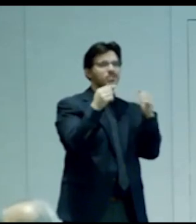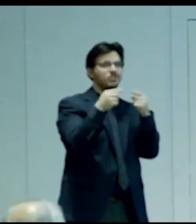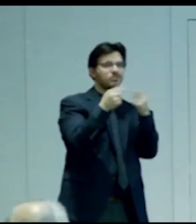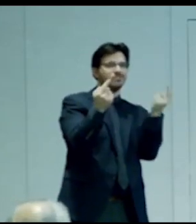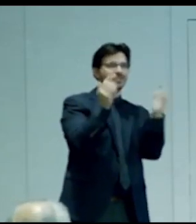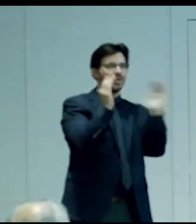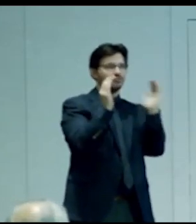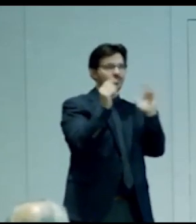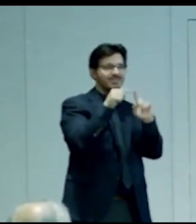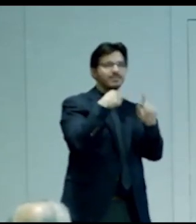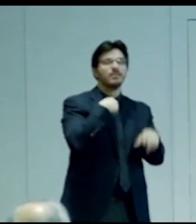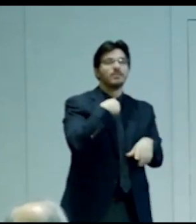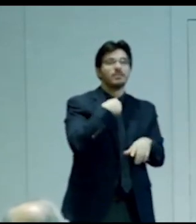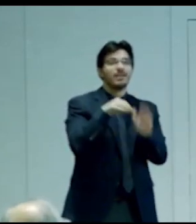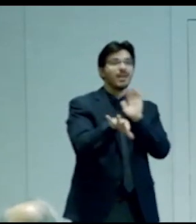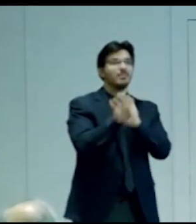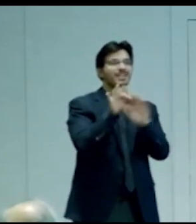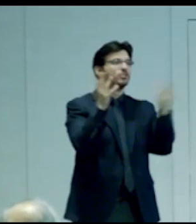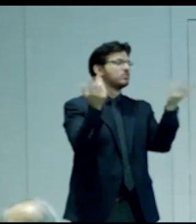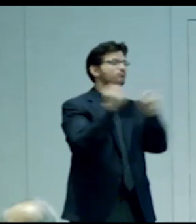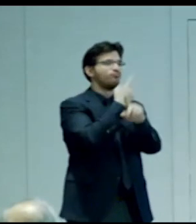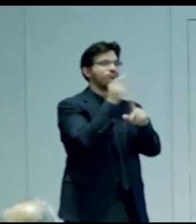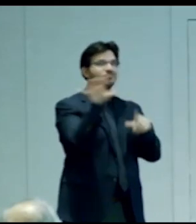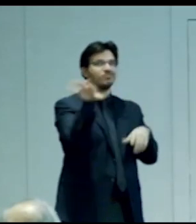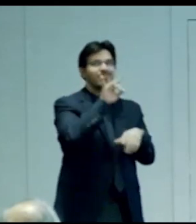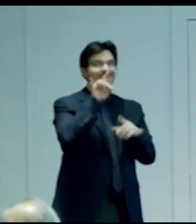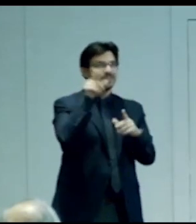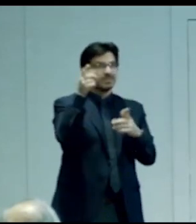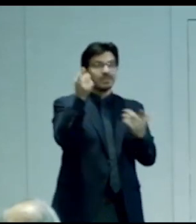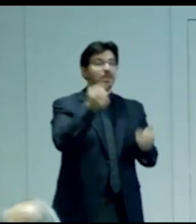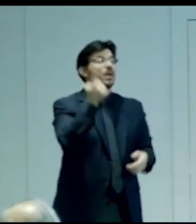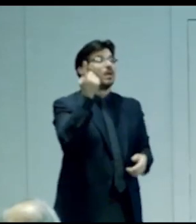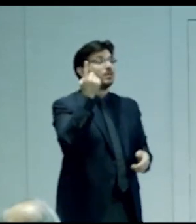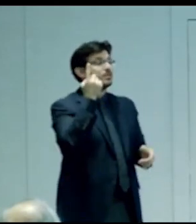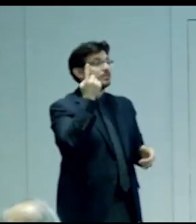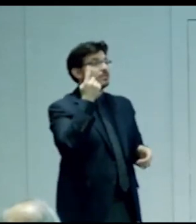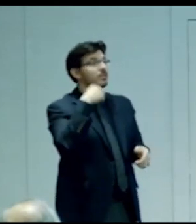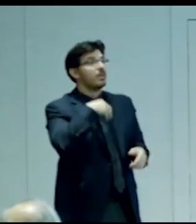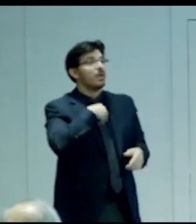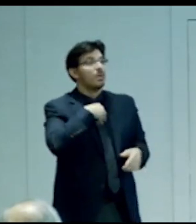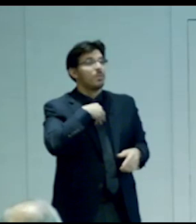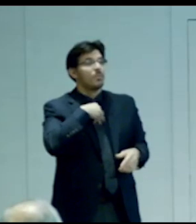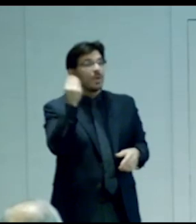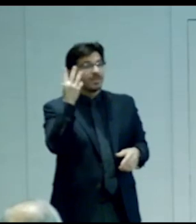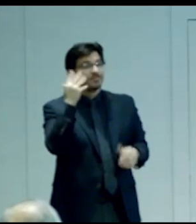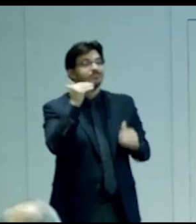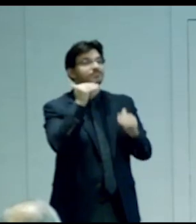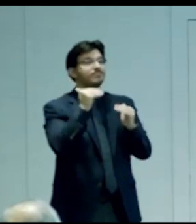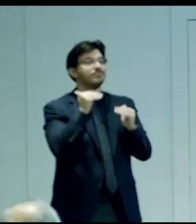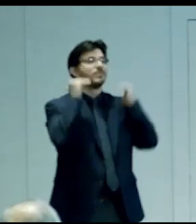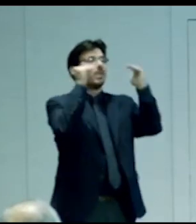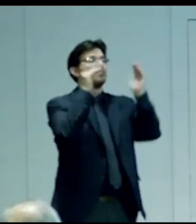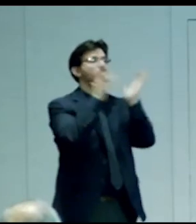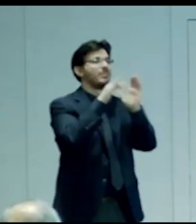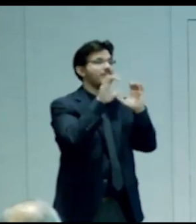I just chose arbitrarily, in many ways, just white, upper middle class. And now